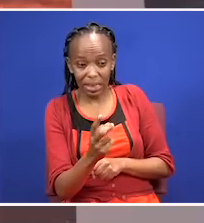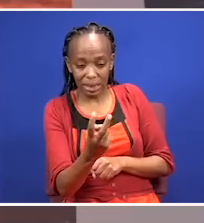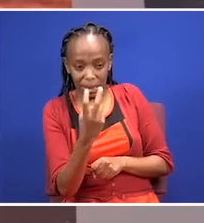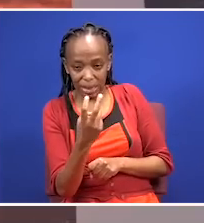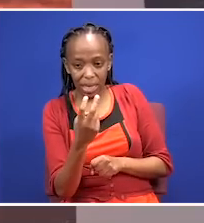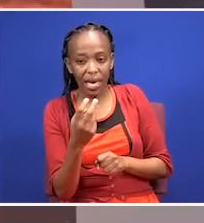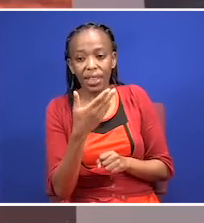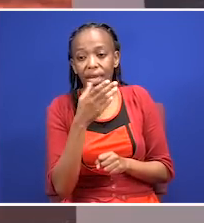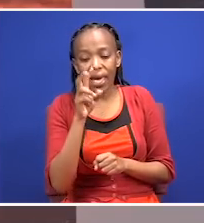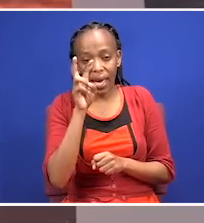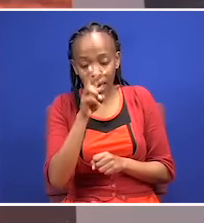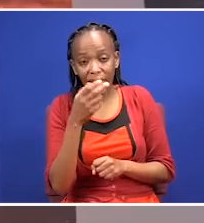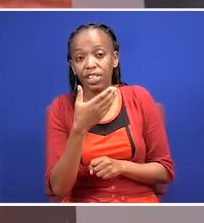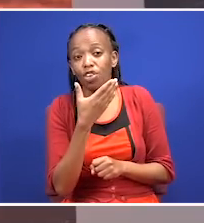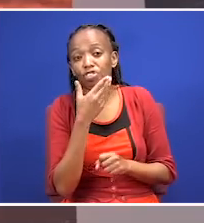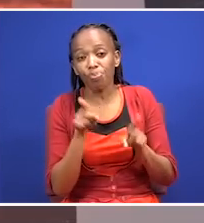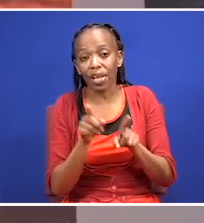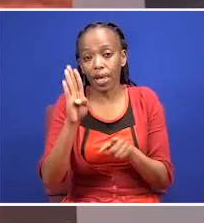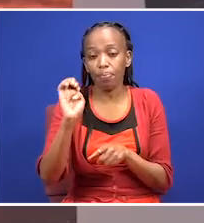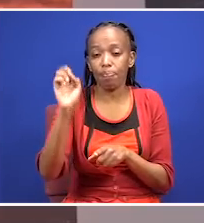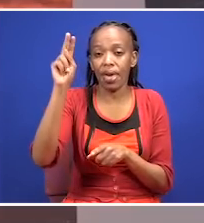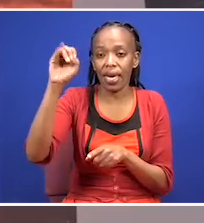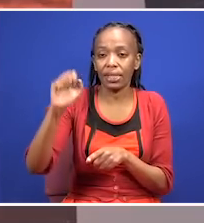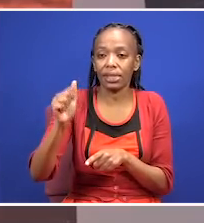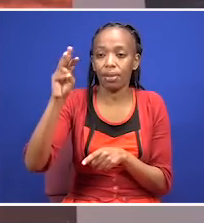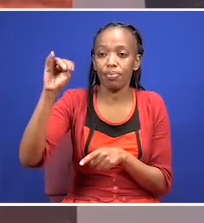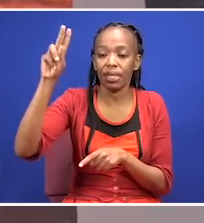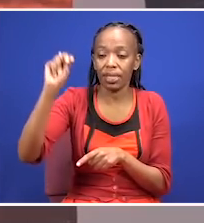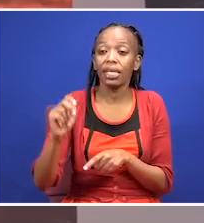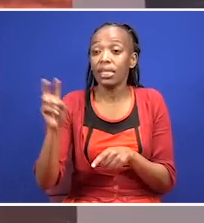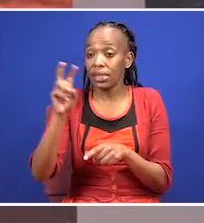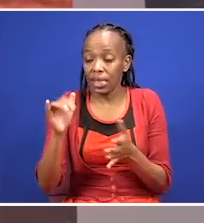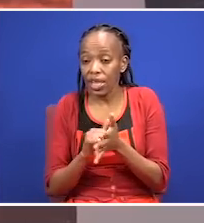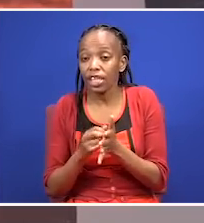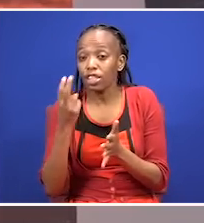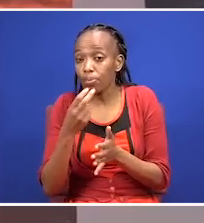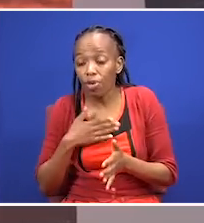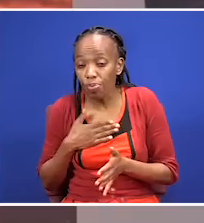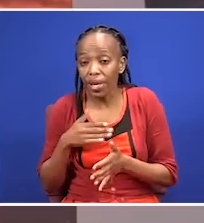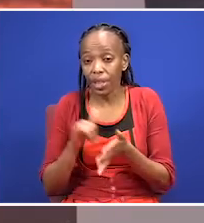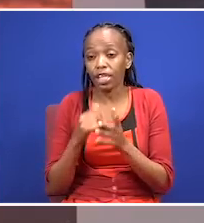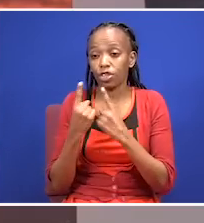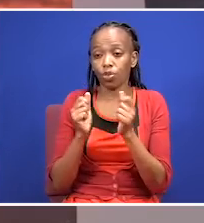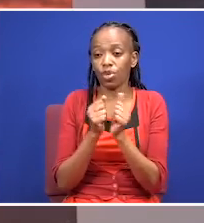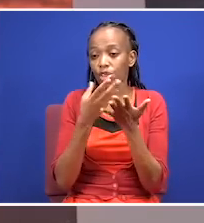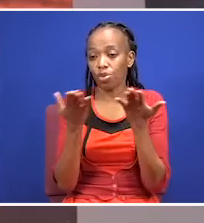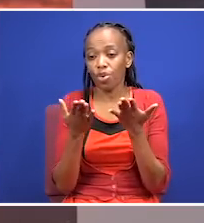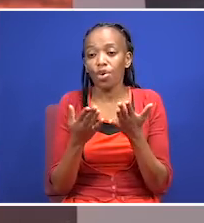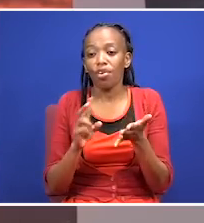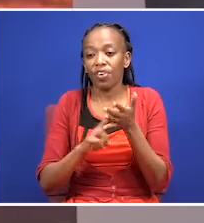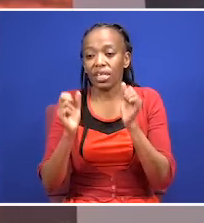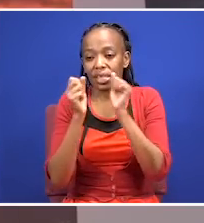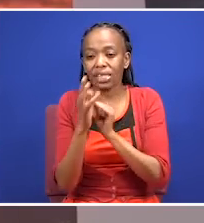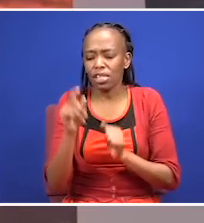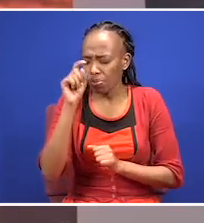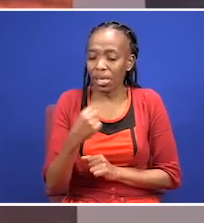eyes of my brother benjamin see that it is my mouth that speaks to you verse 13 you must tell